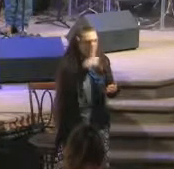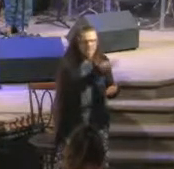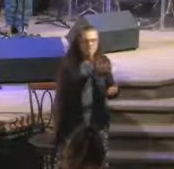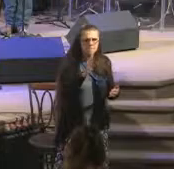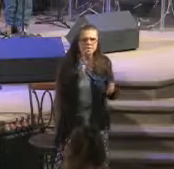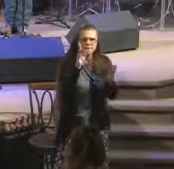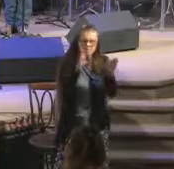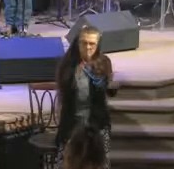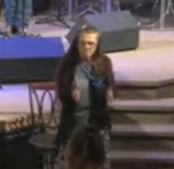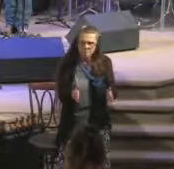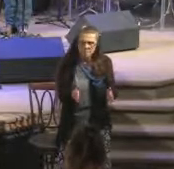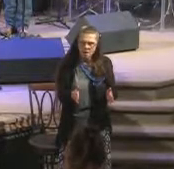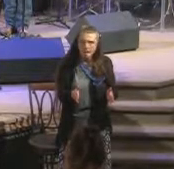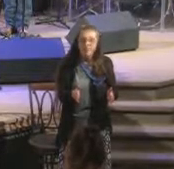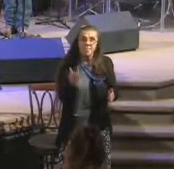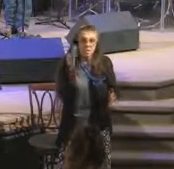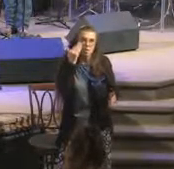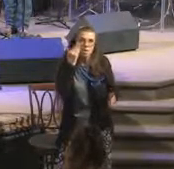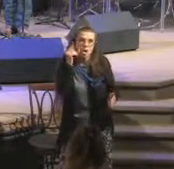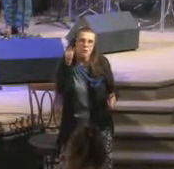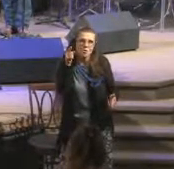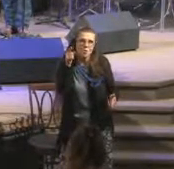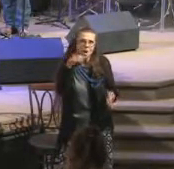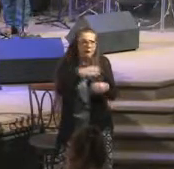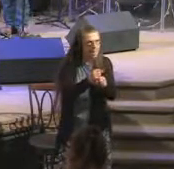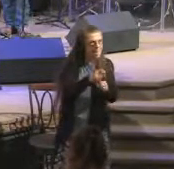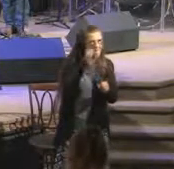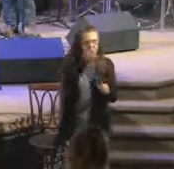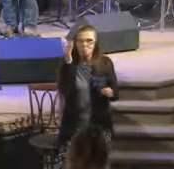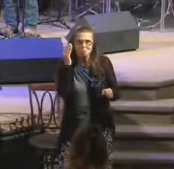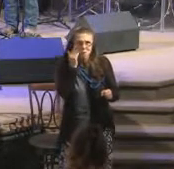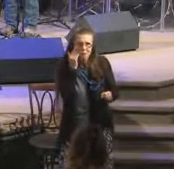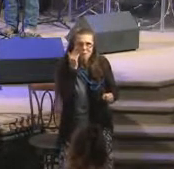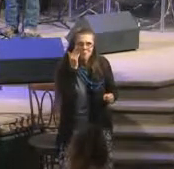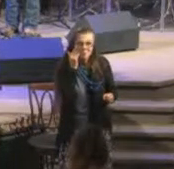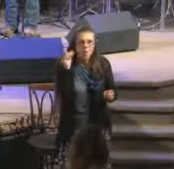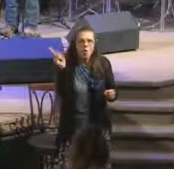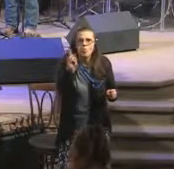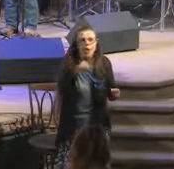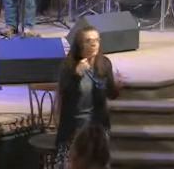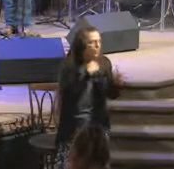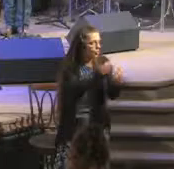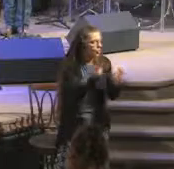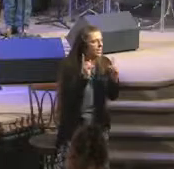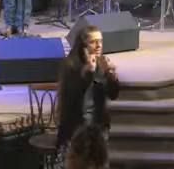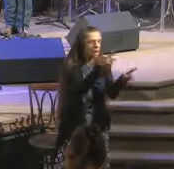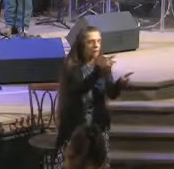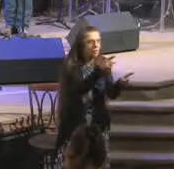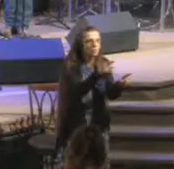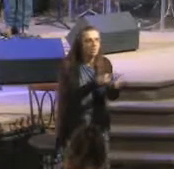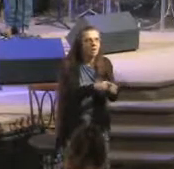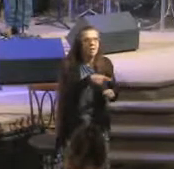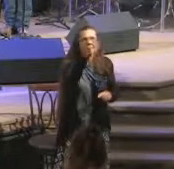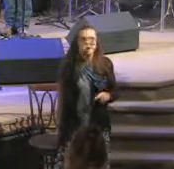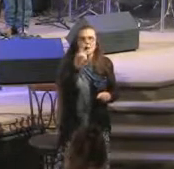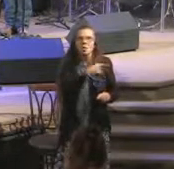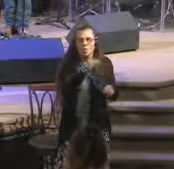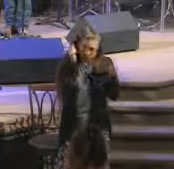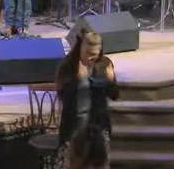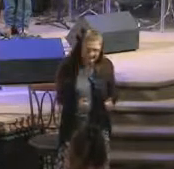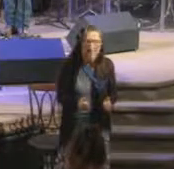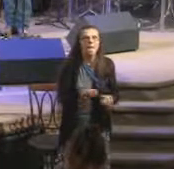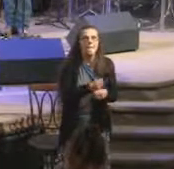people that are willing to know you and make you known wherever we go. That God, we can